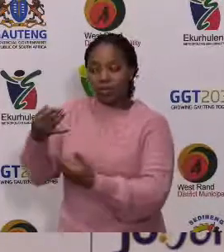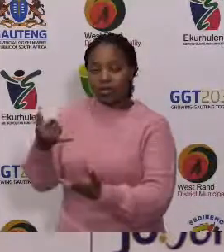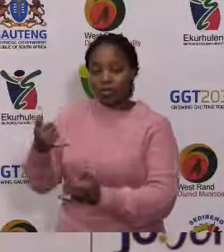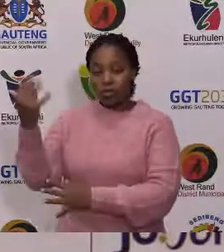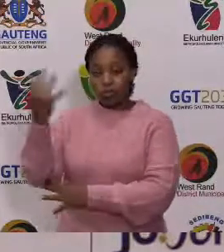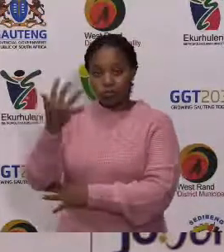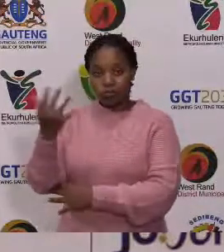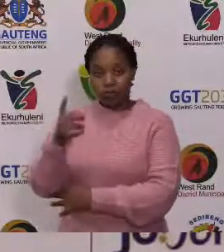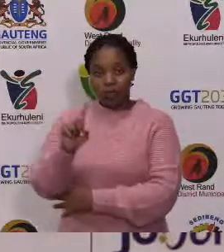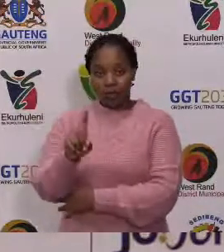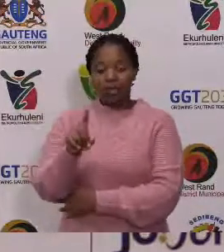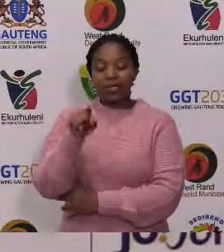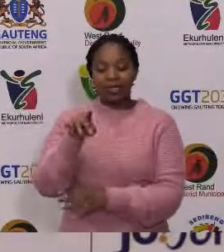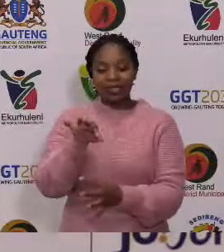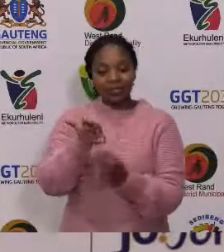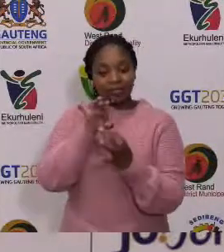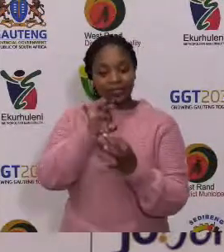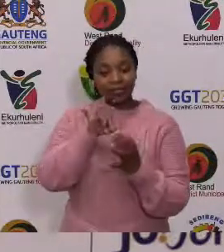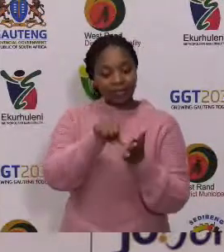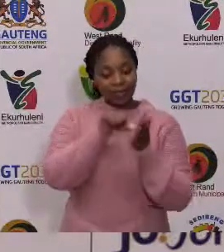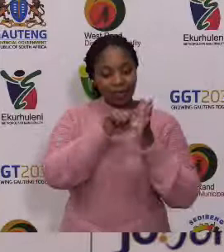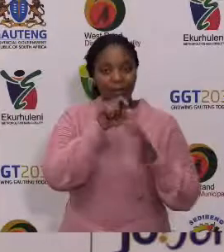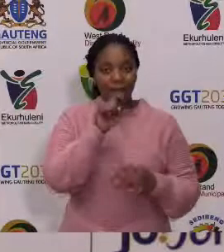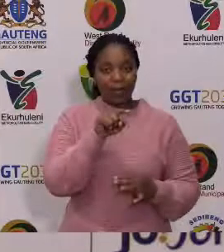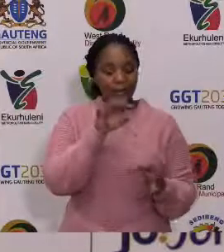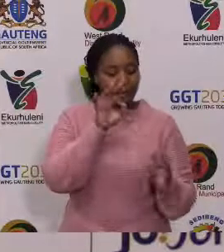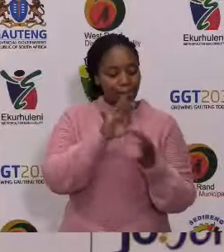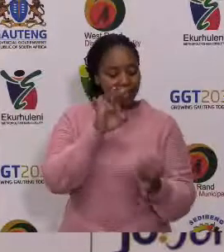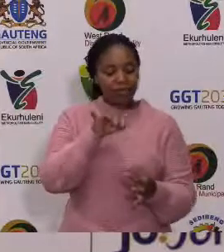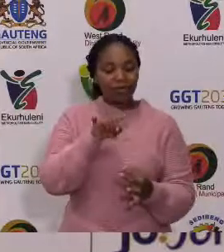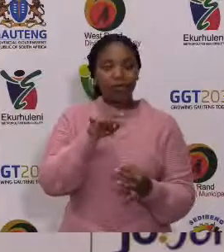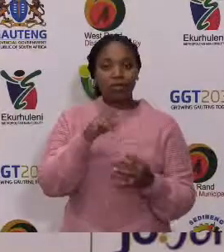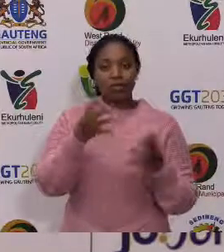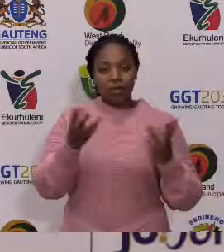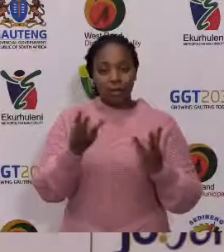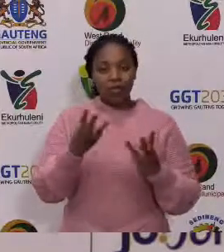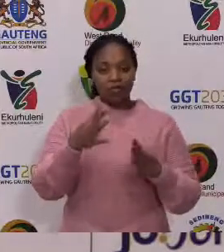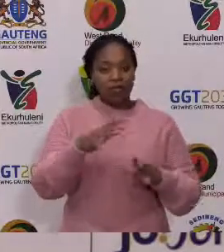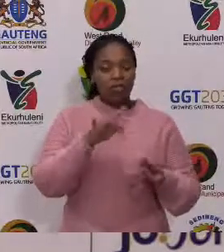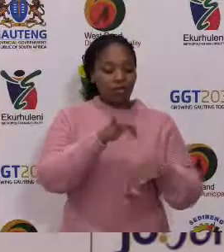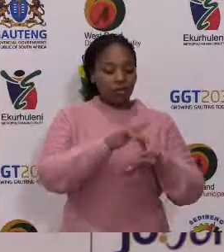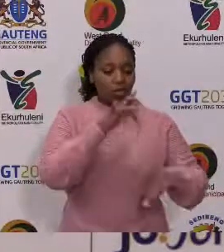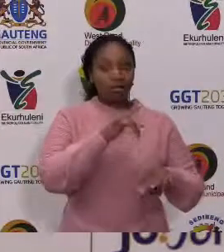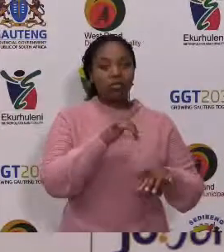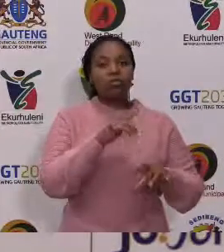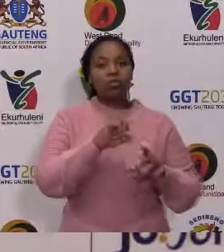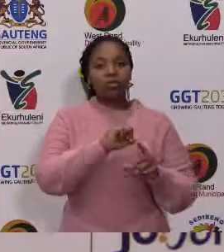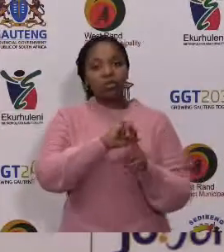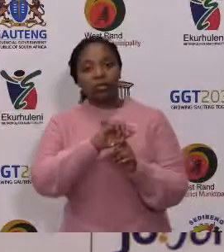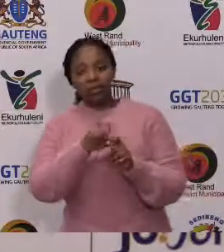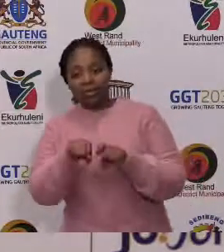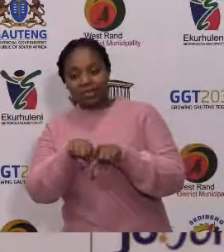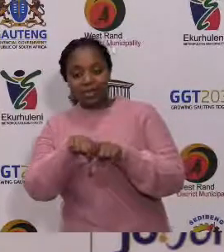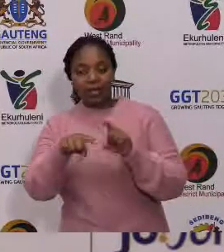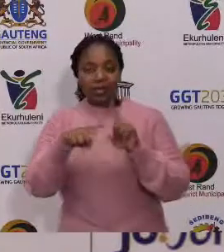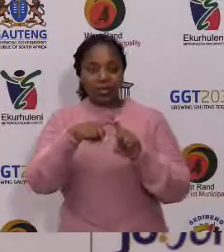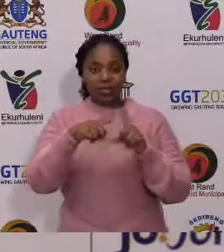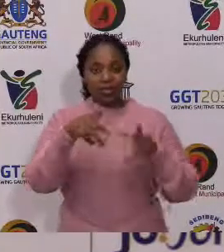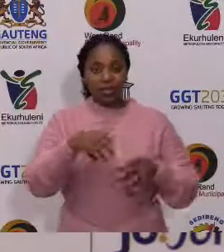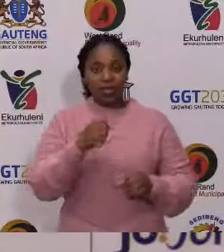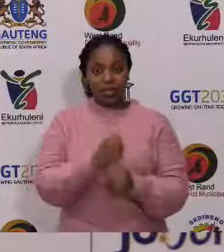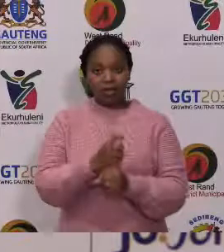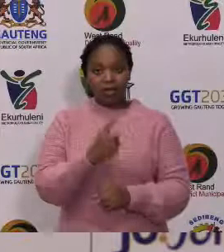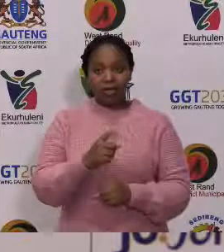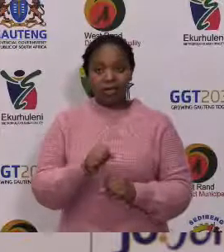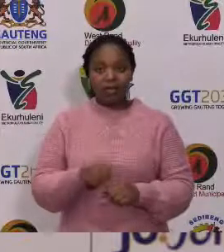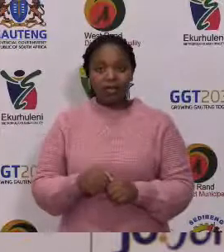as to the number of people that have likely been infected in the province of Gauteng. The way we actually did a zero survey is